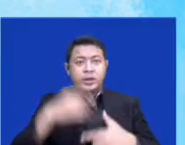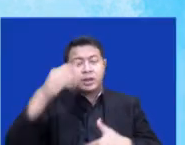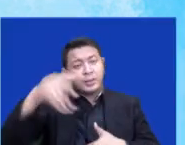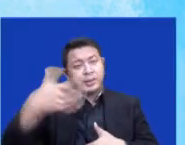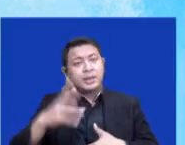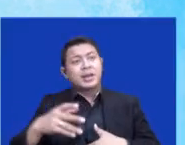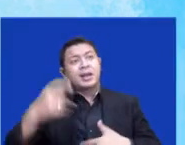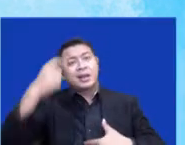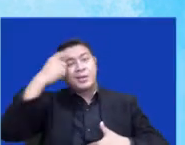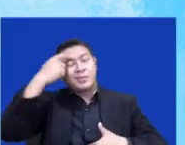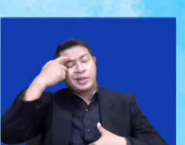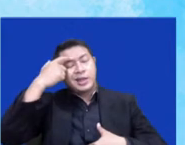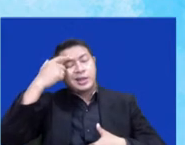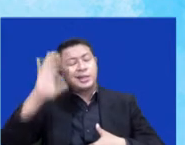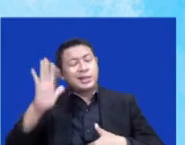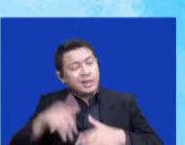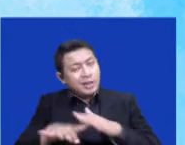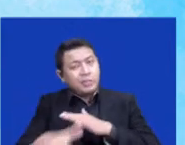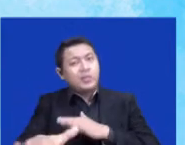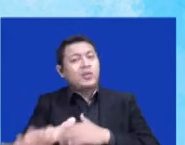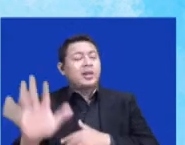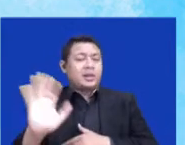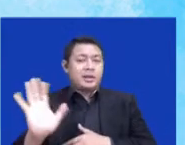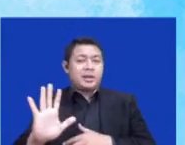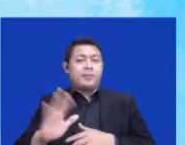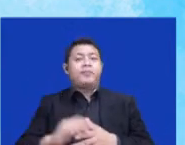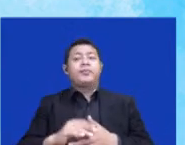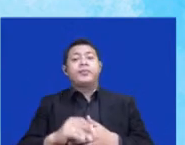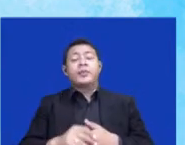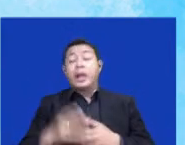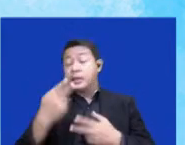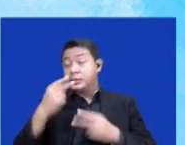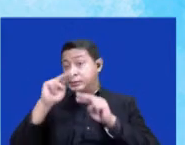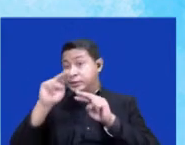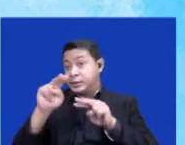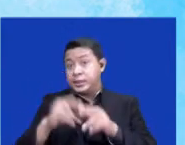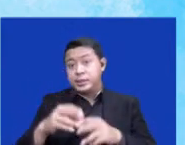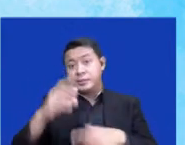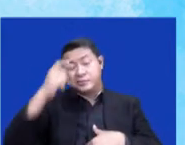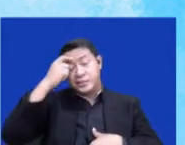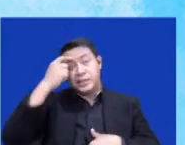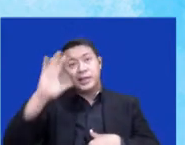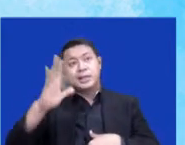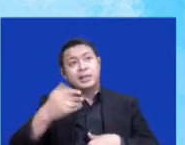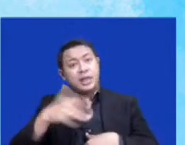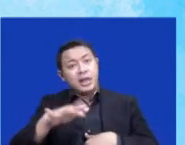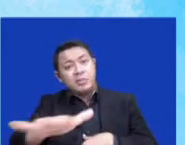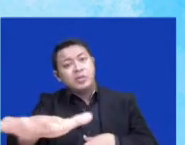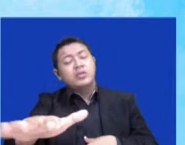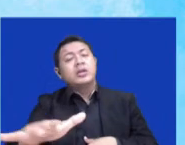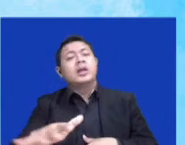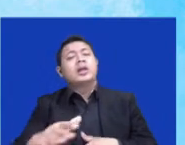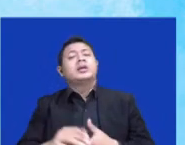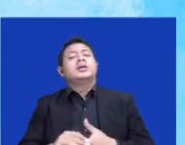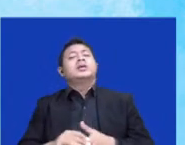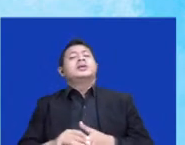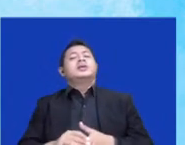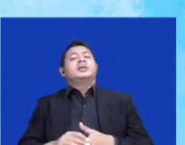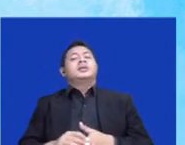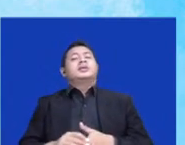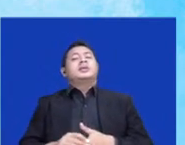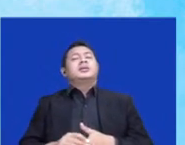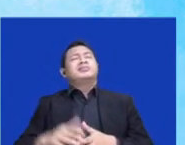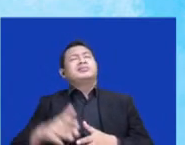And as you can see, those non-communicable disease based on WHO estimate, the 70%